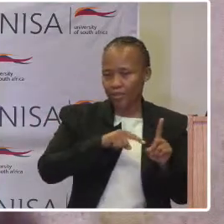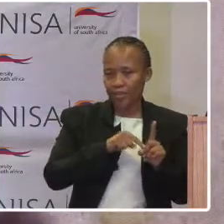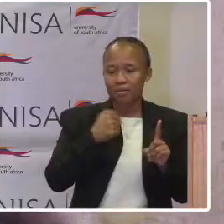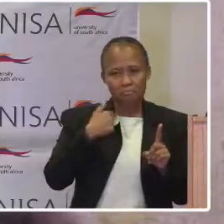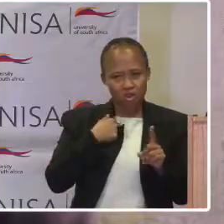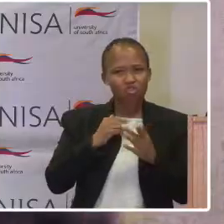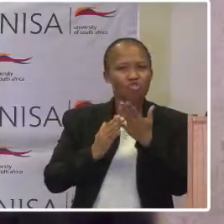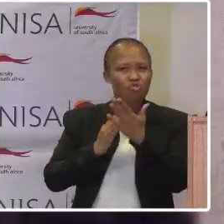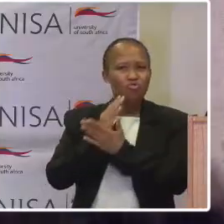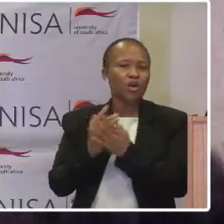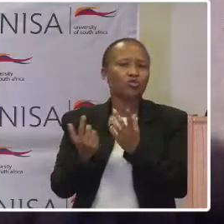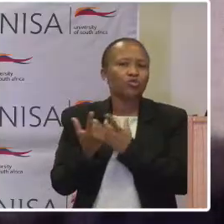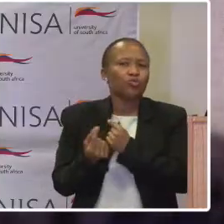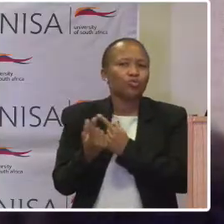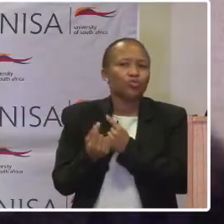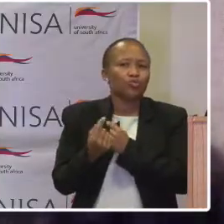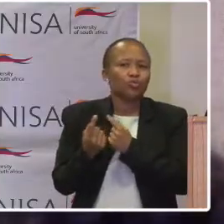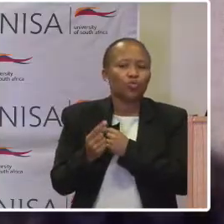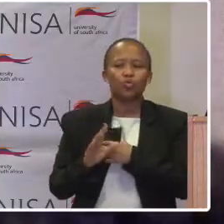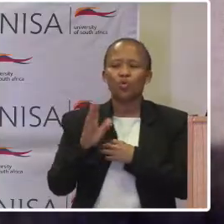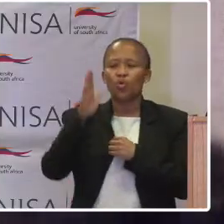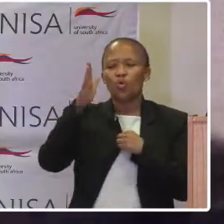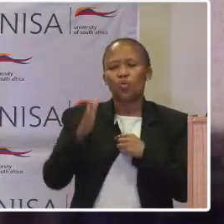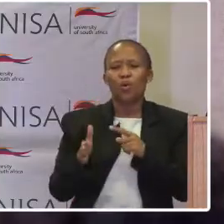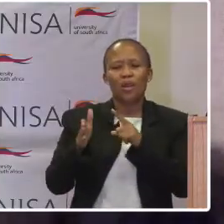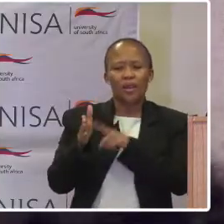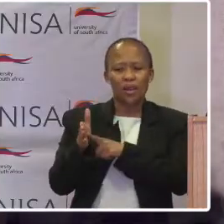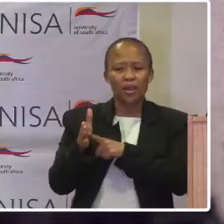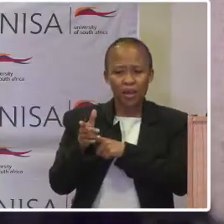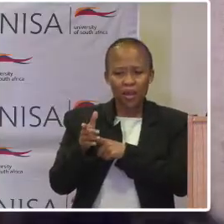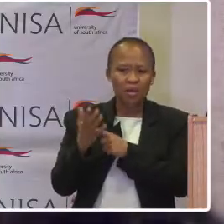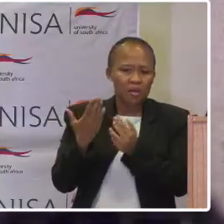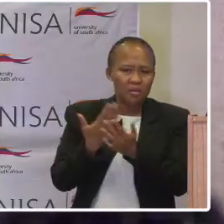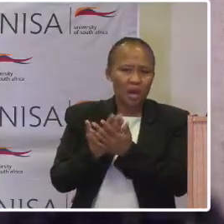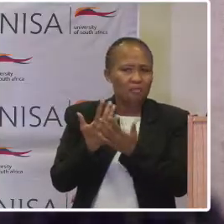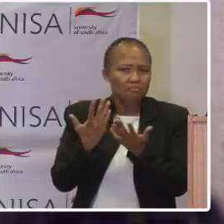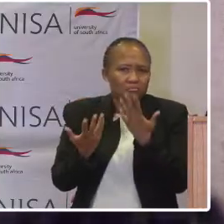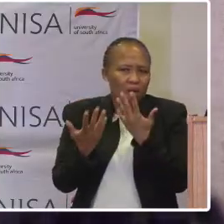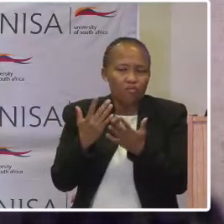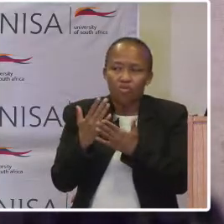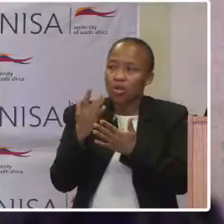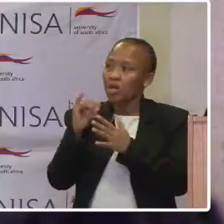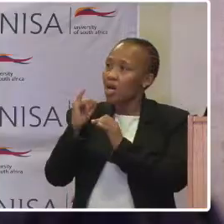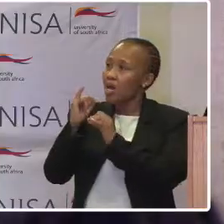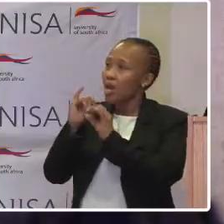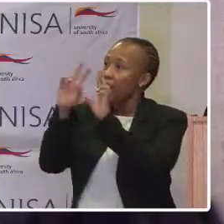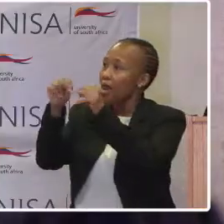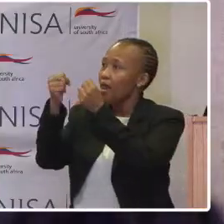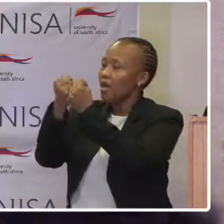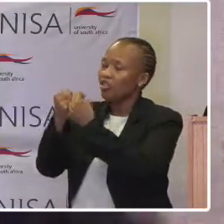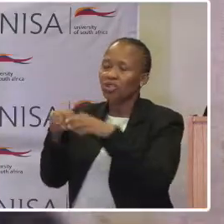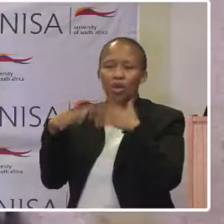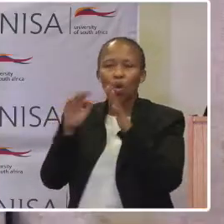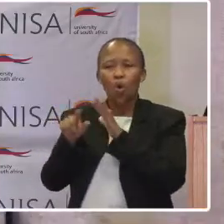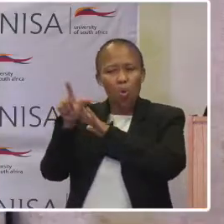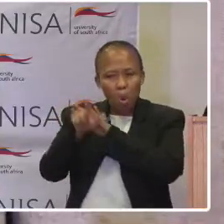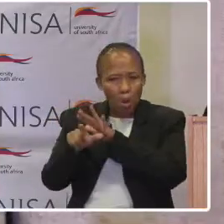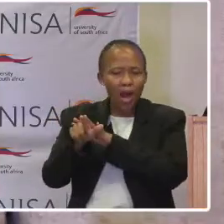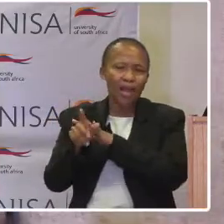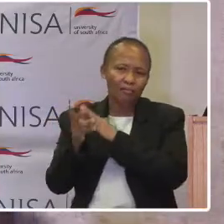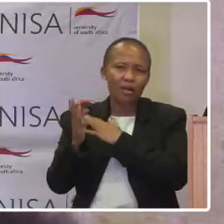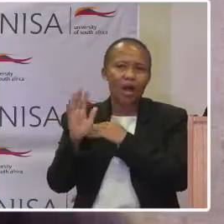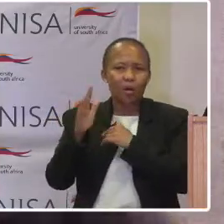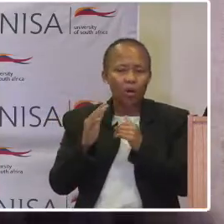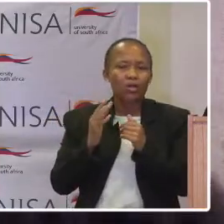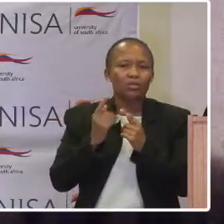as a citizen by voting, whether it be nationally, locally. And that is to say that I would like to bring